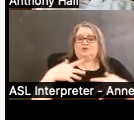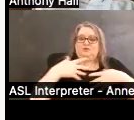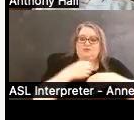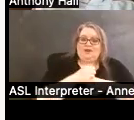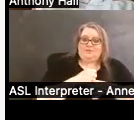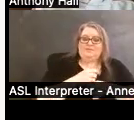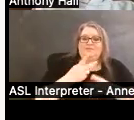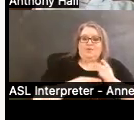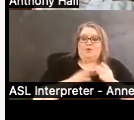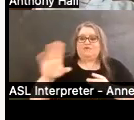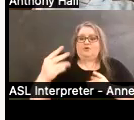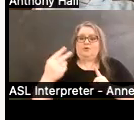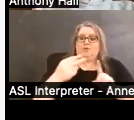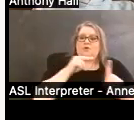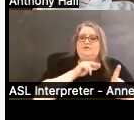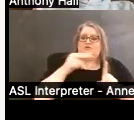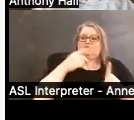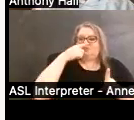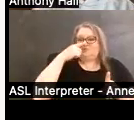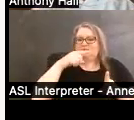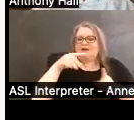your points of views, can you just share